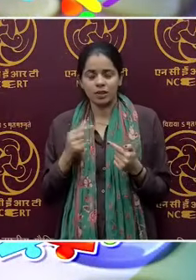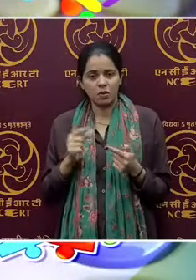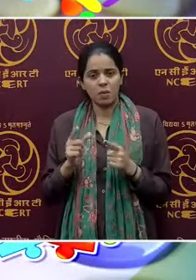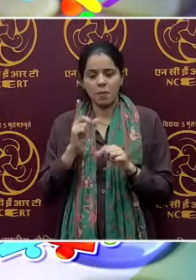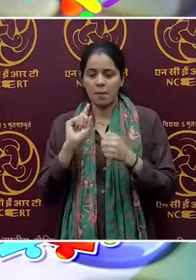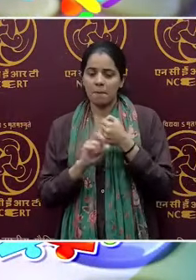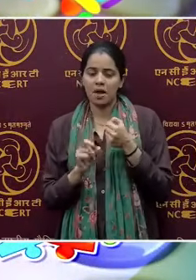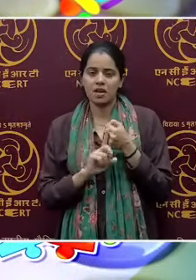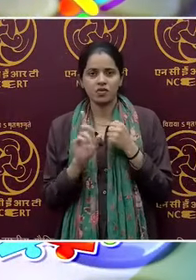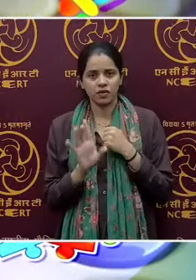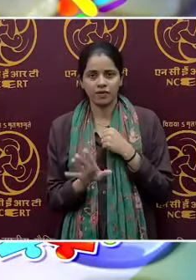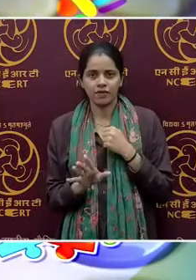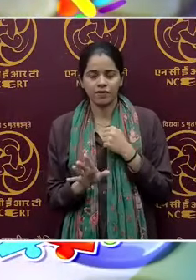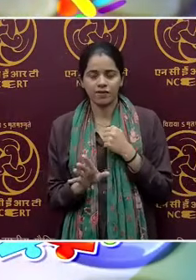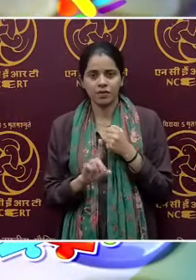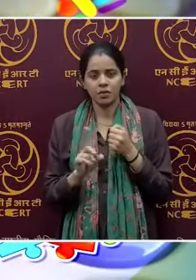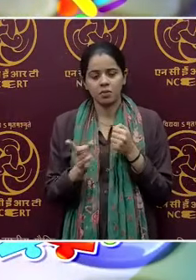punished.